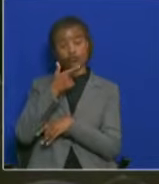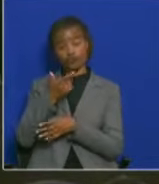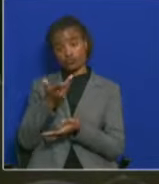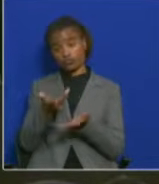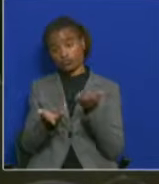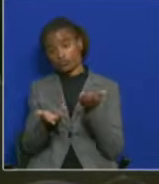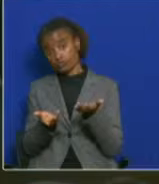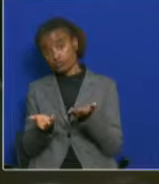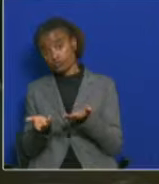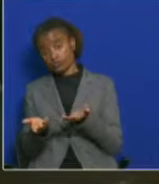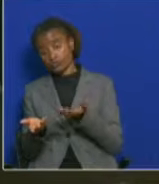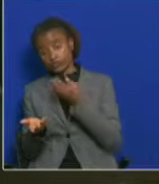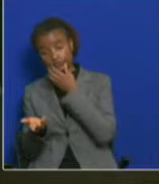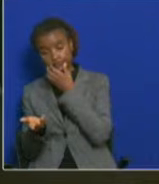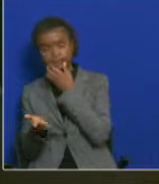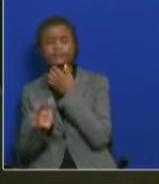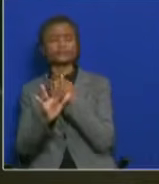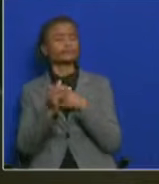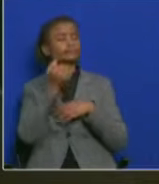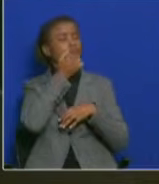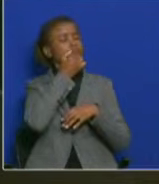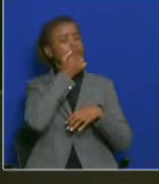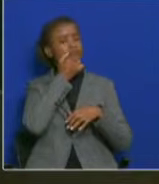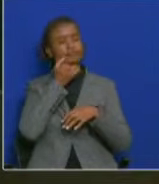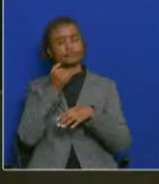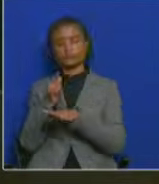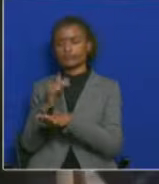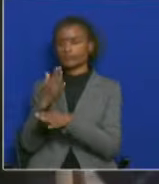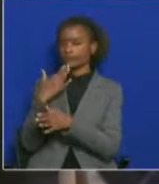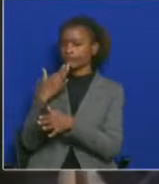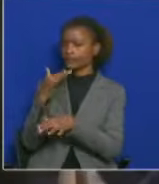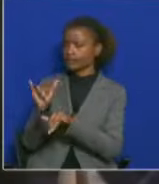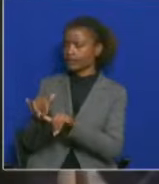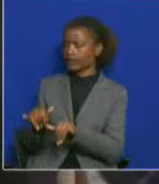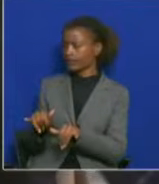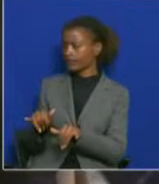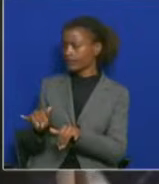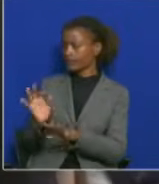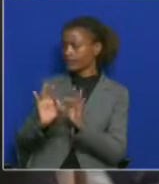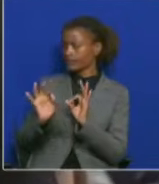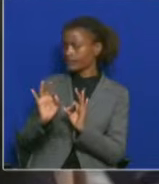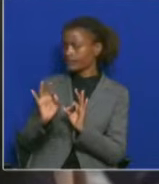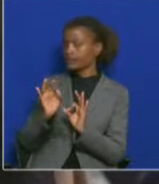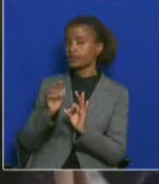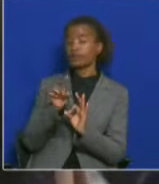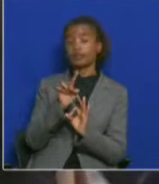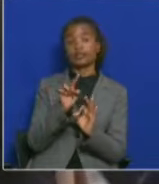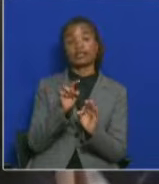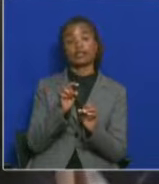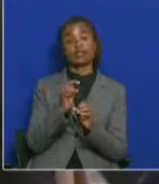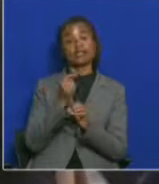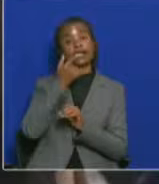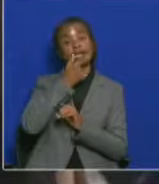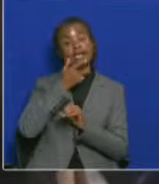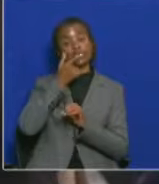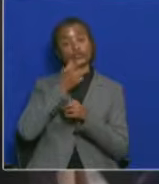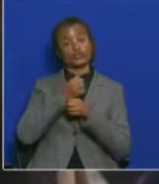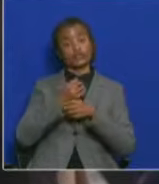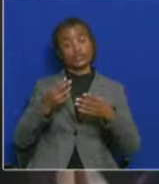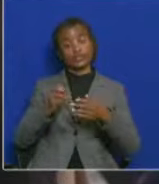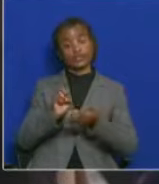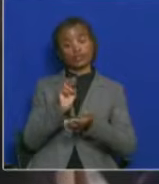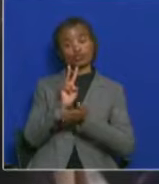Just repeat the part about stay. If lunch could commence at about 12:30, that would accommodate our